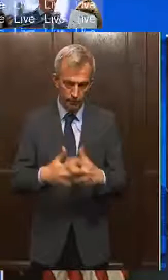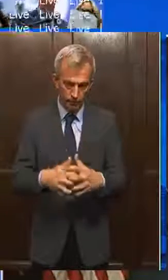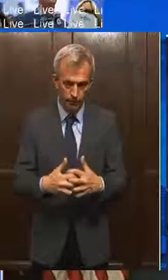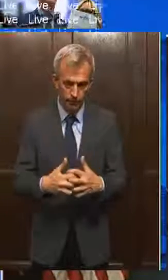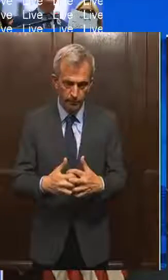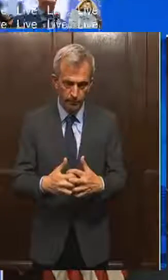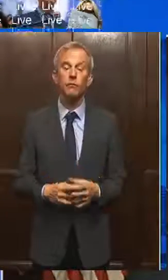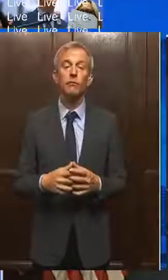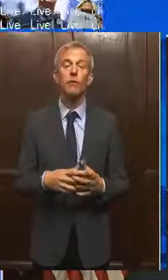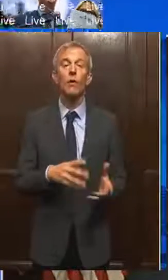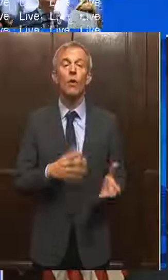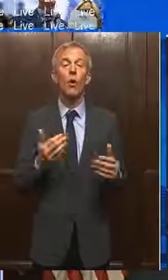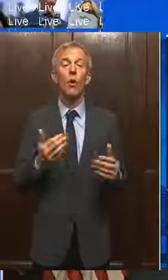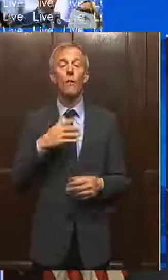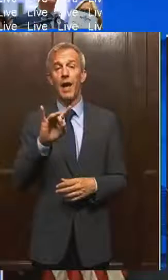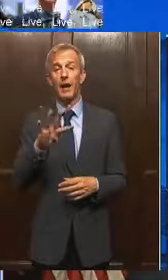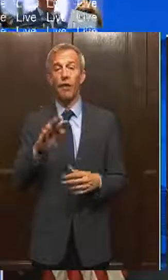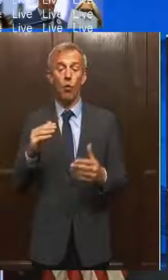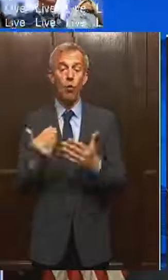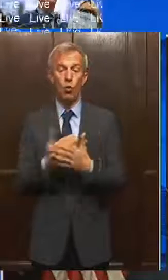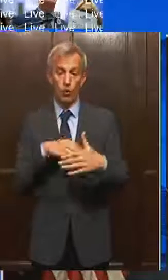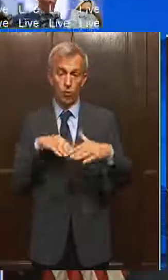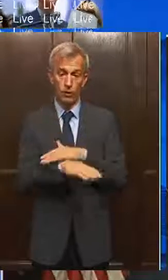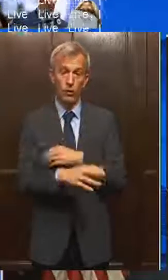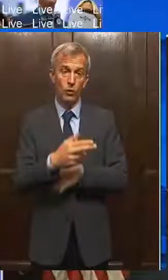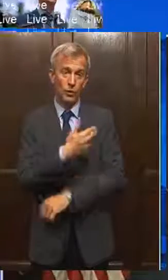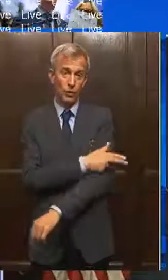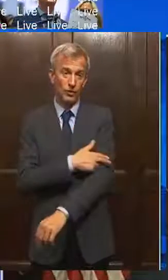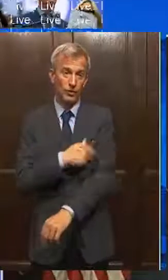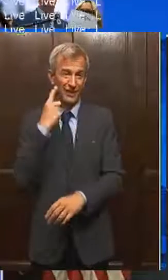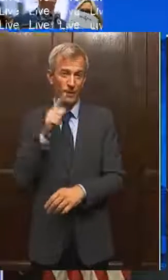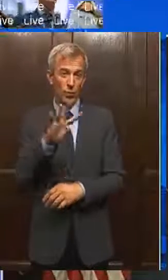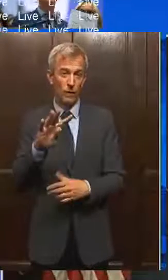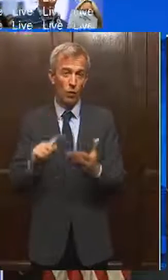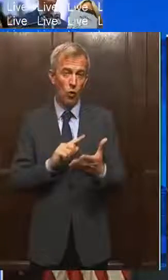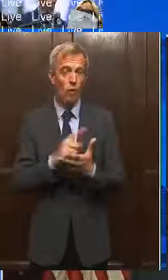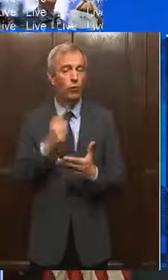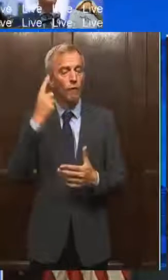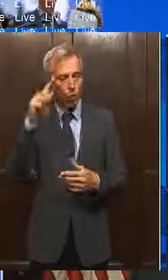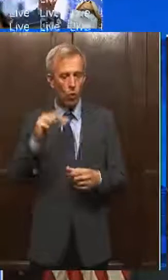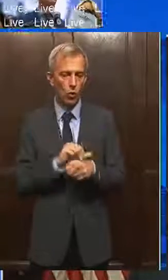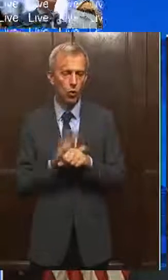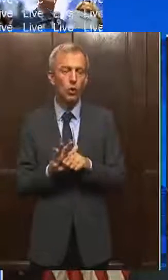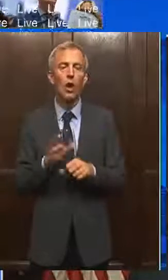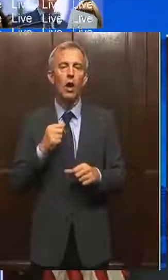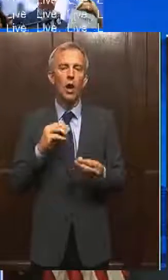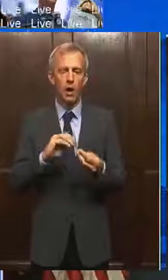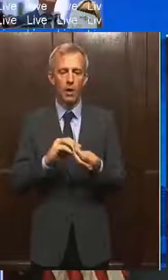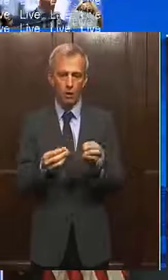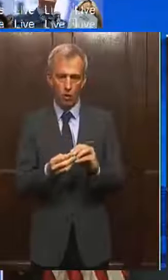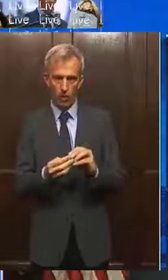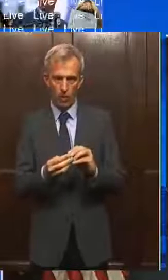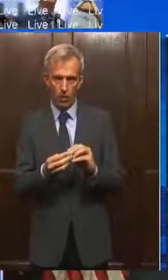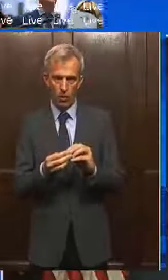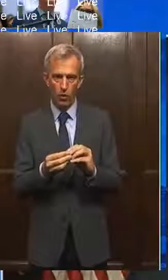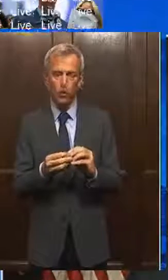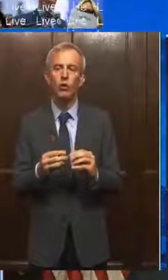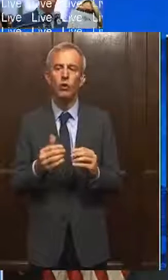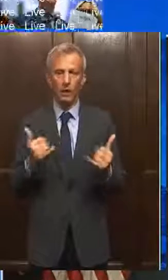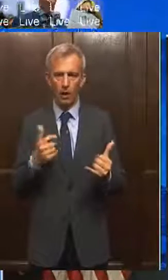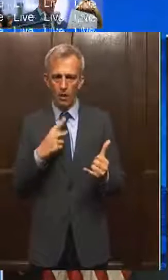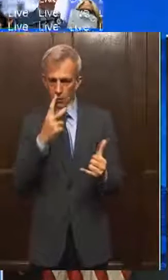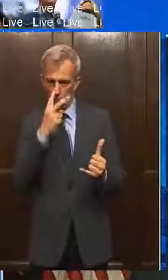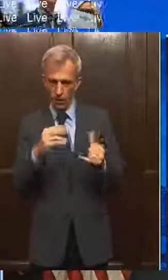We had 84 new admissions in our hospitals over the last 24 hours for COVID-19, and these numbers show a more stable number of